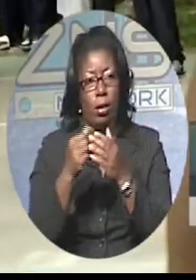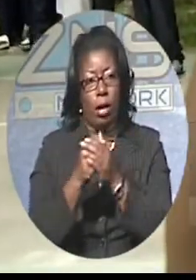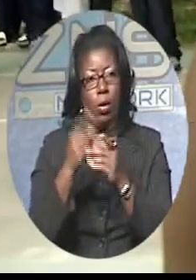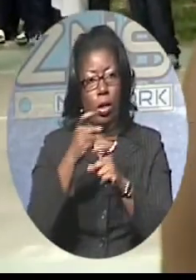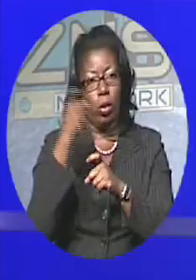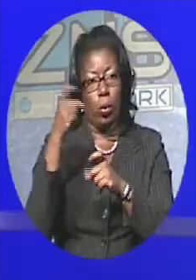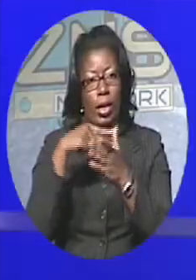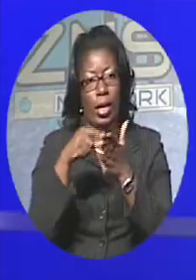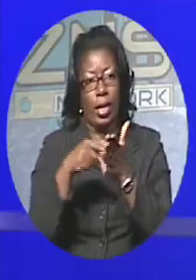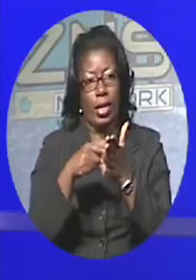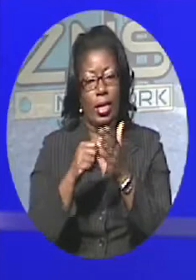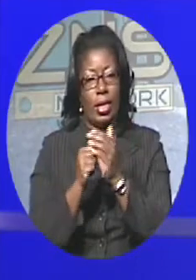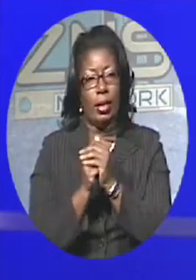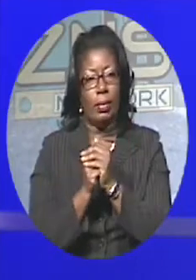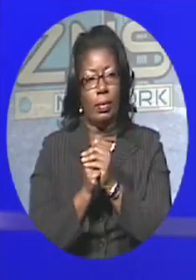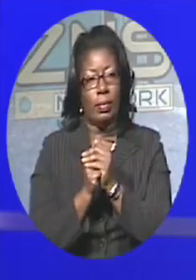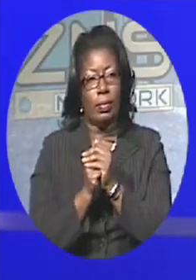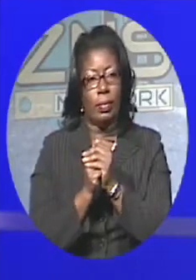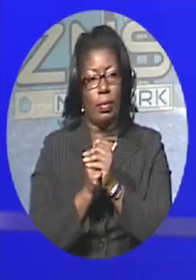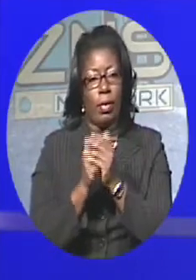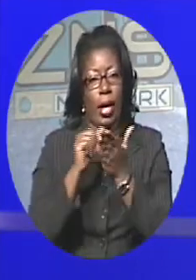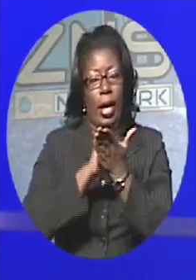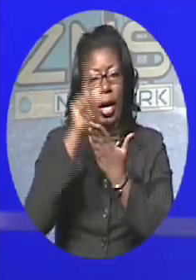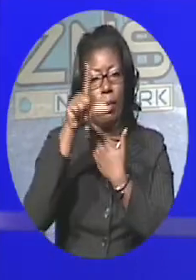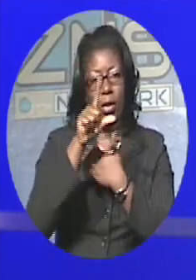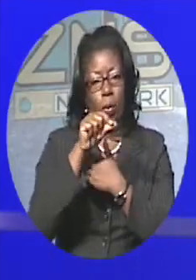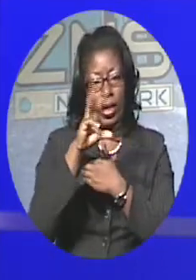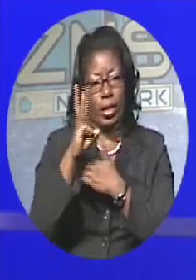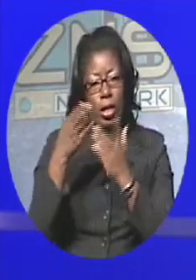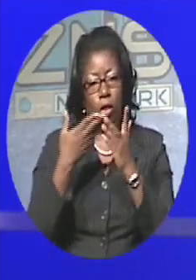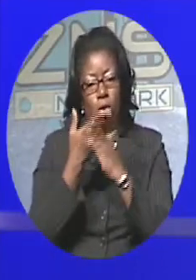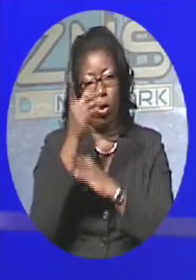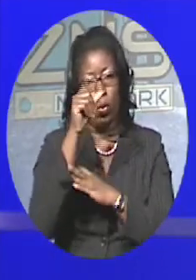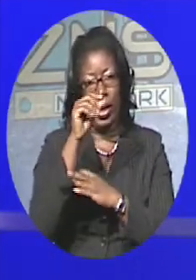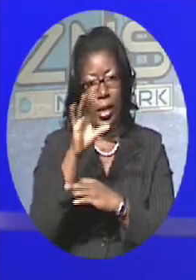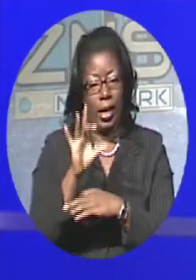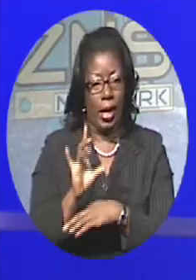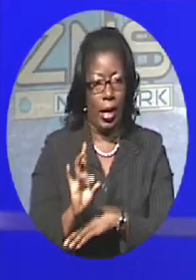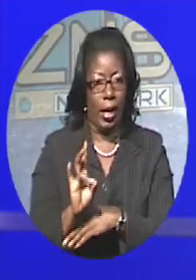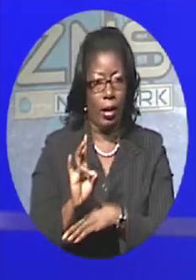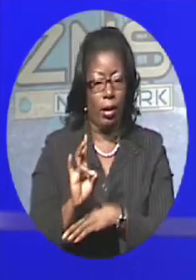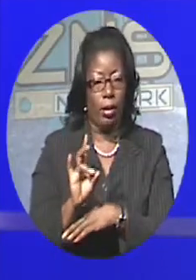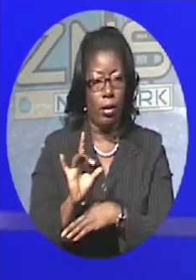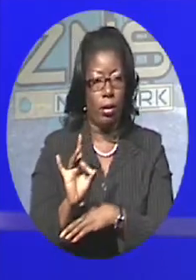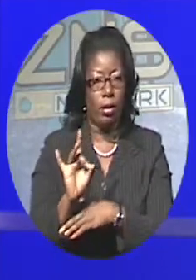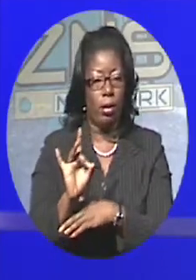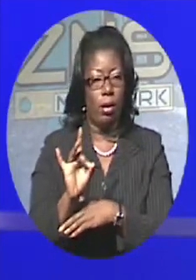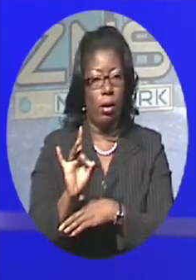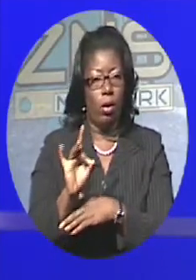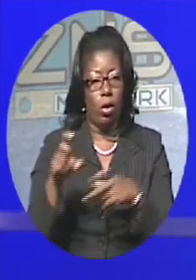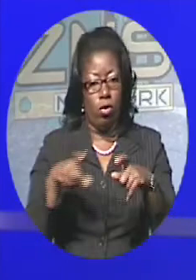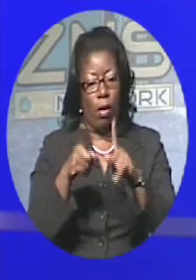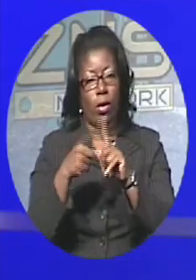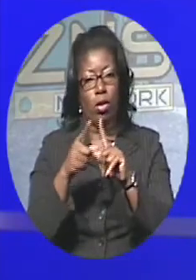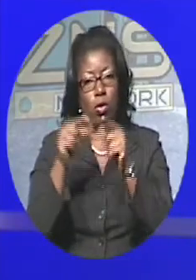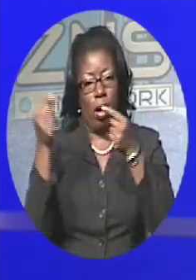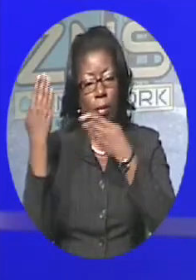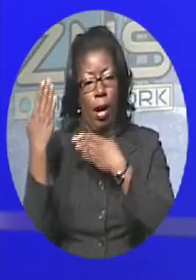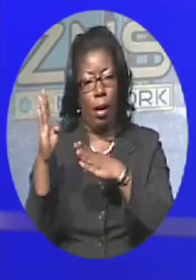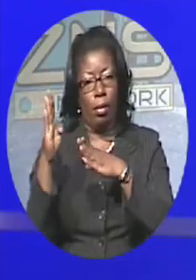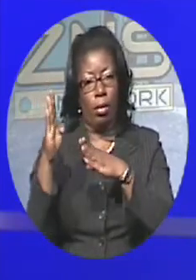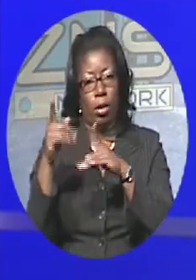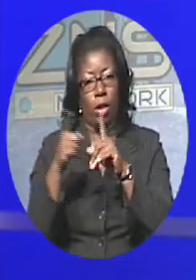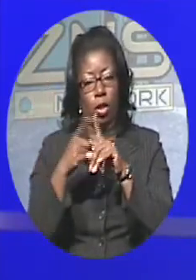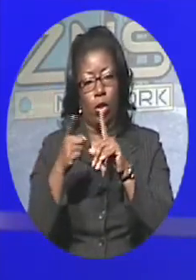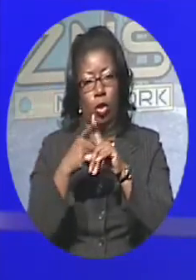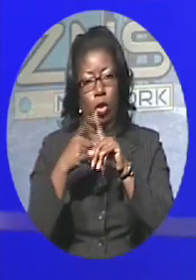this. Welcome April 26th to the 28th, Camp Trevor Grant will travel to Grand Bahama to take part in the St. George's